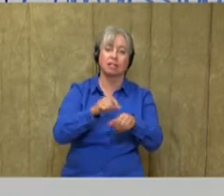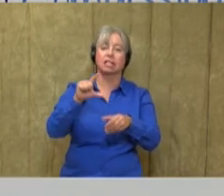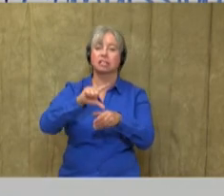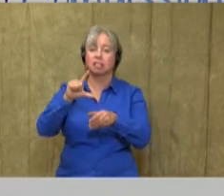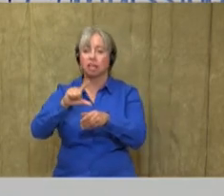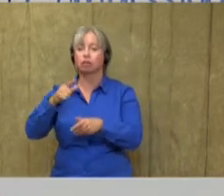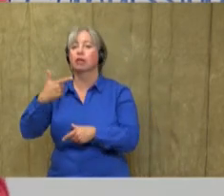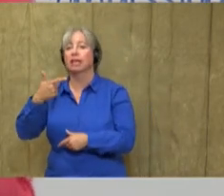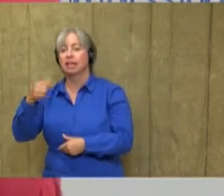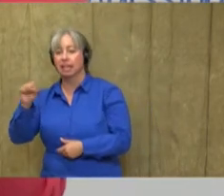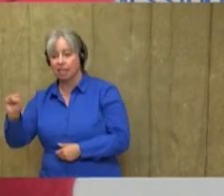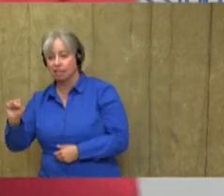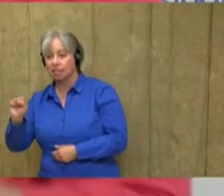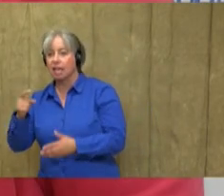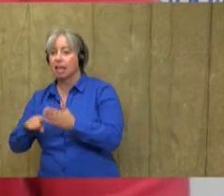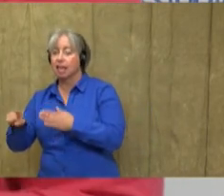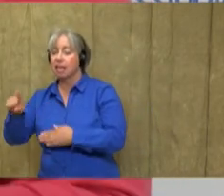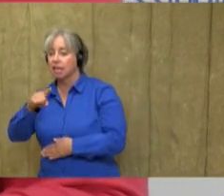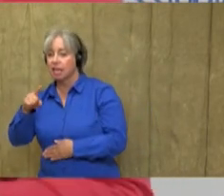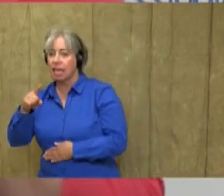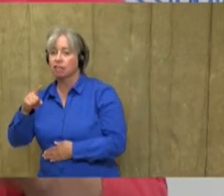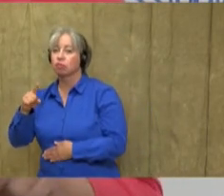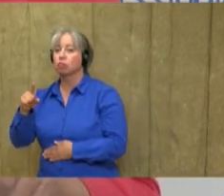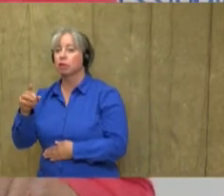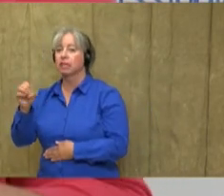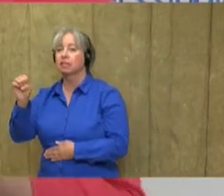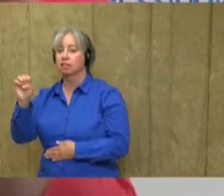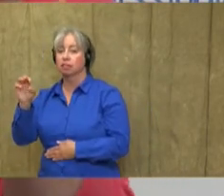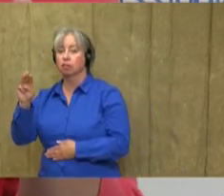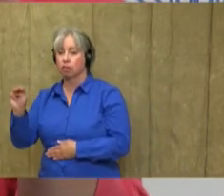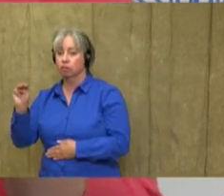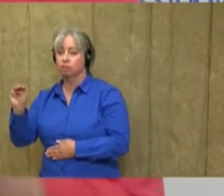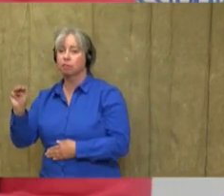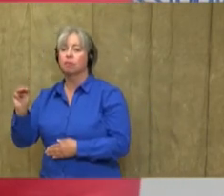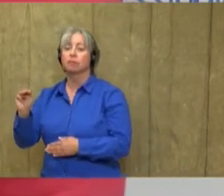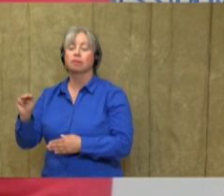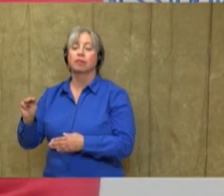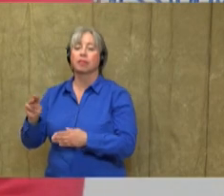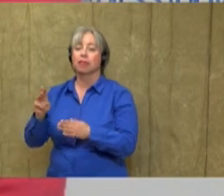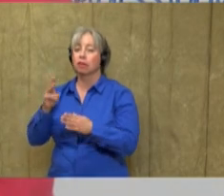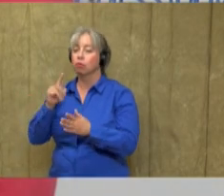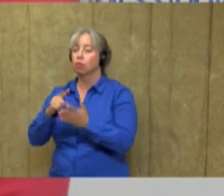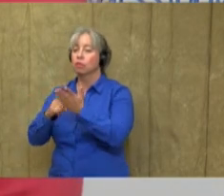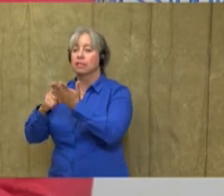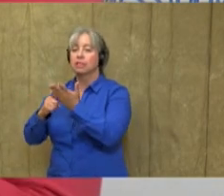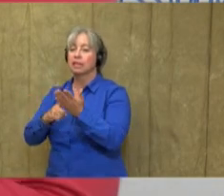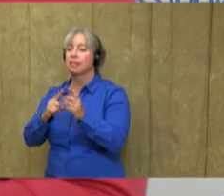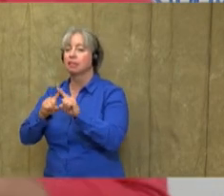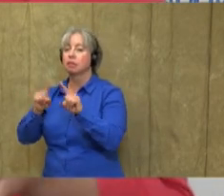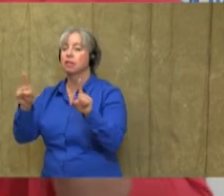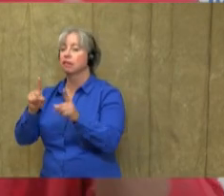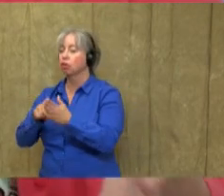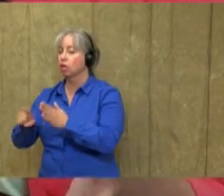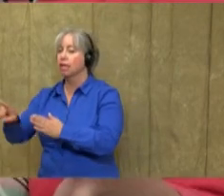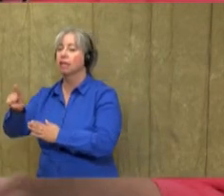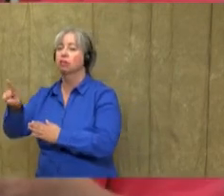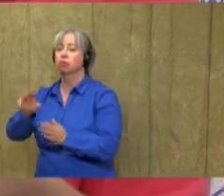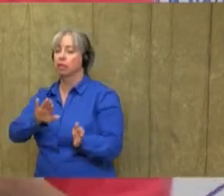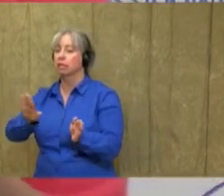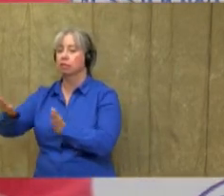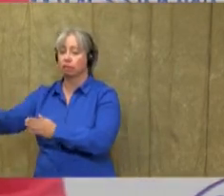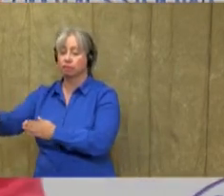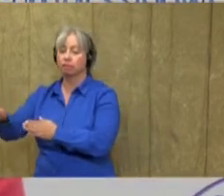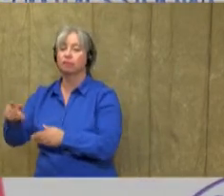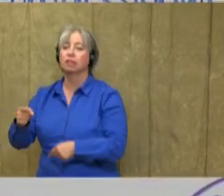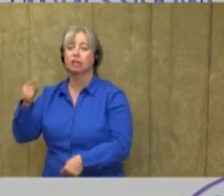to electromagnetic waves, which do not require a medium or matter in order to pass through. So let's go back to